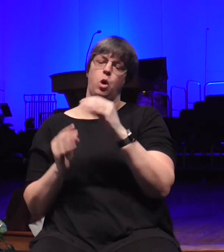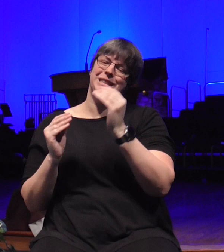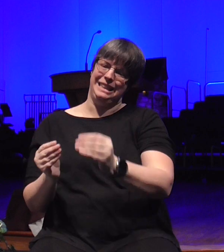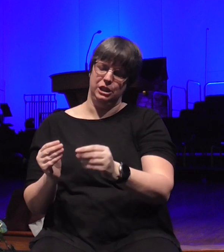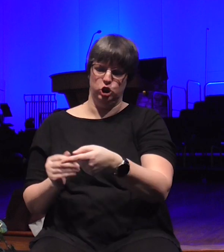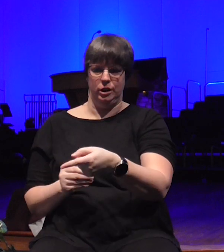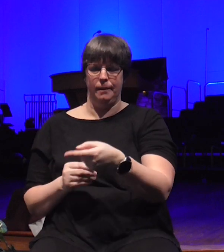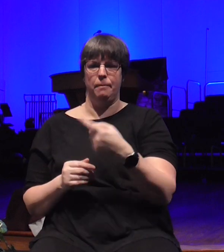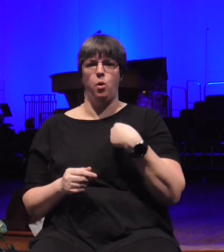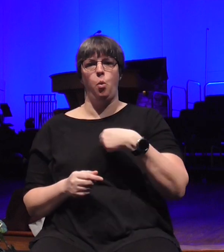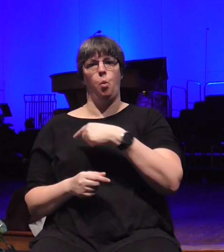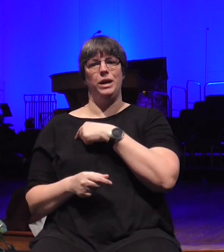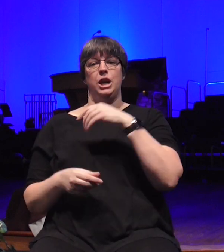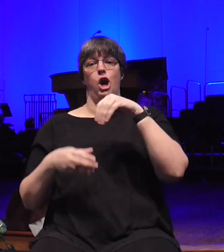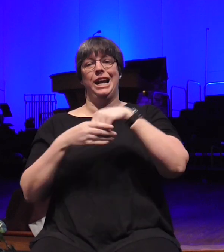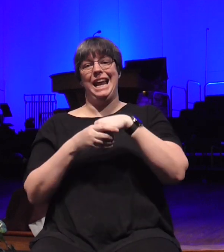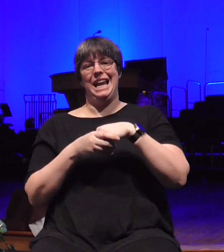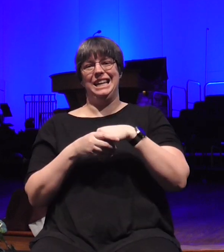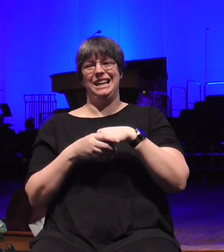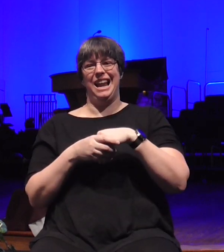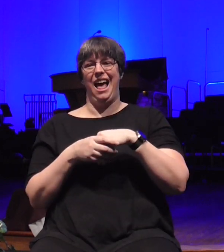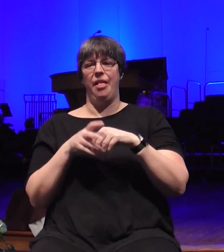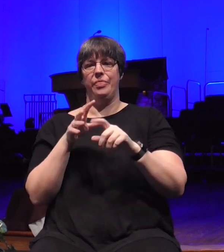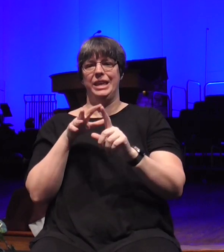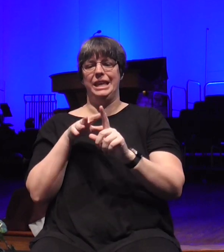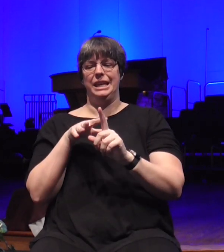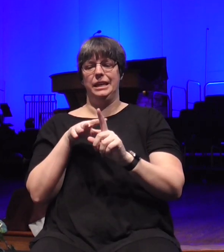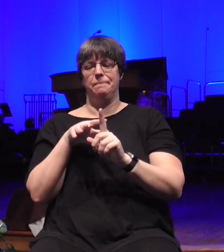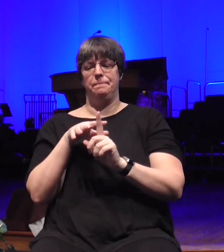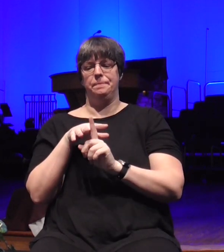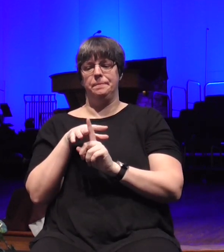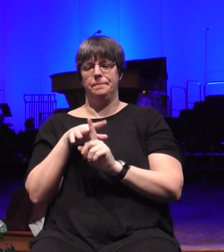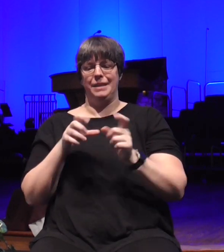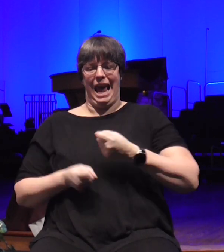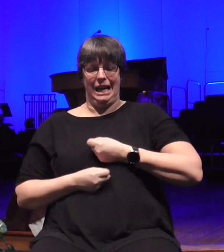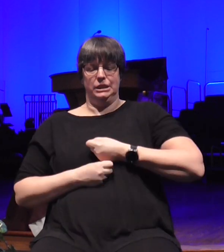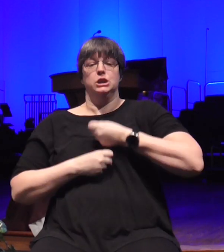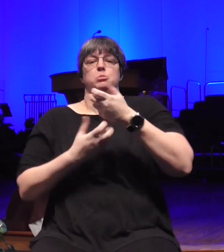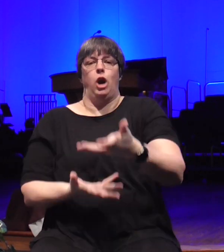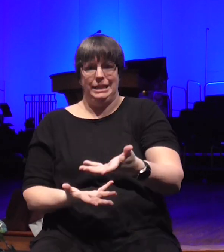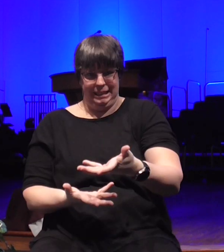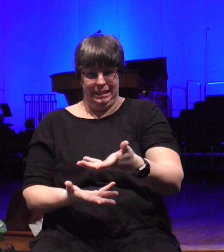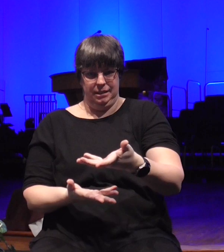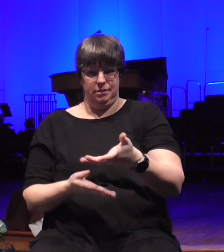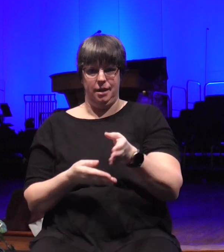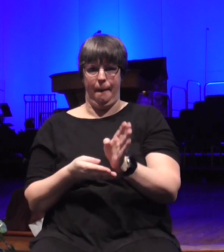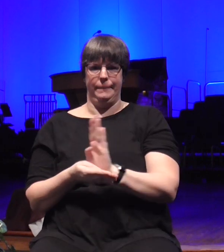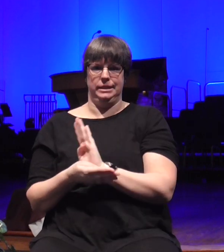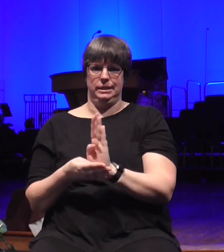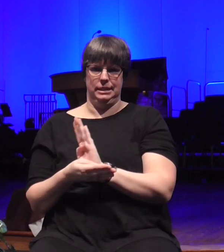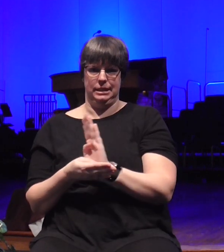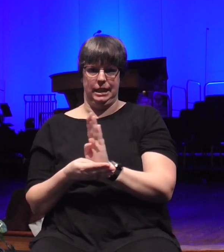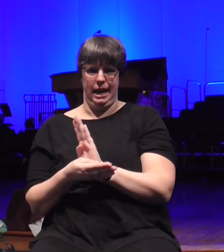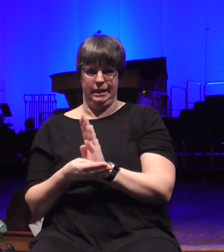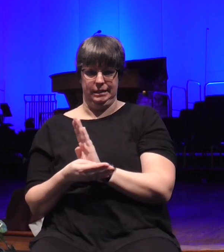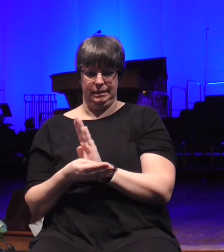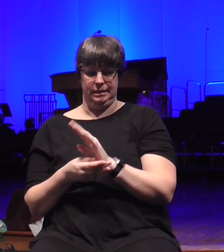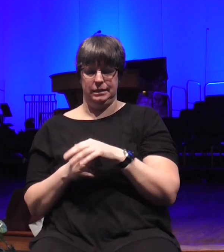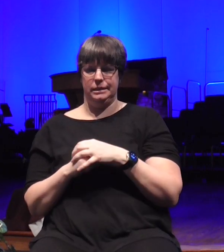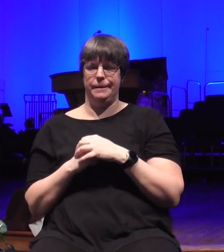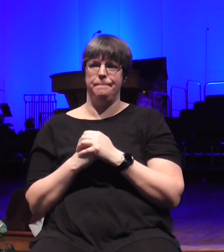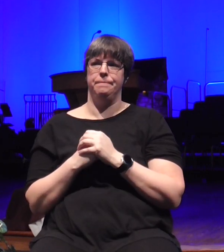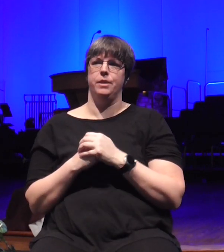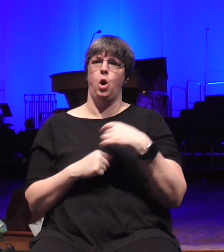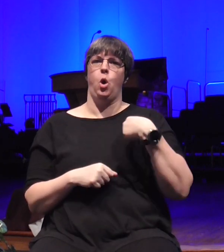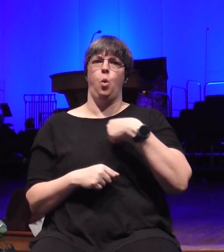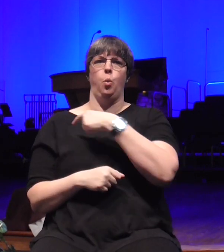the express business. That we're here to be expressions, meaning imparting, staying open to a flow of